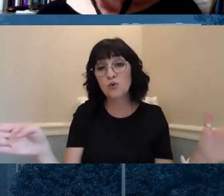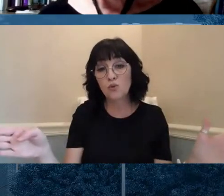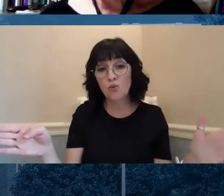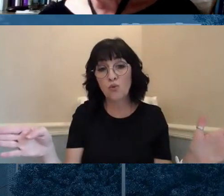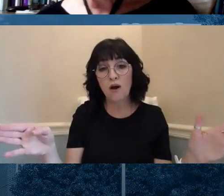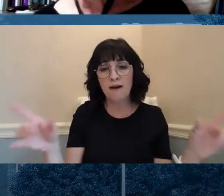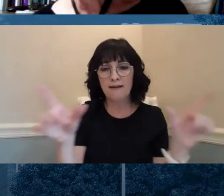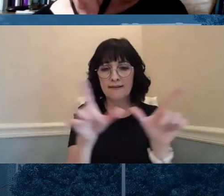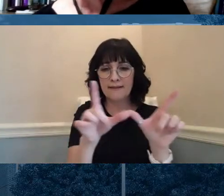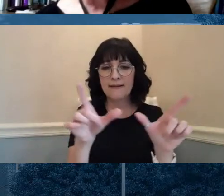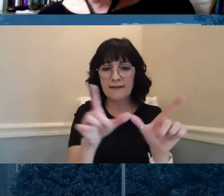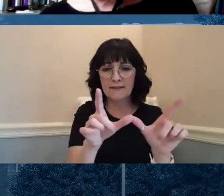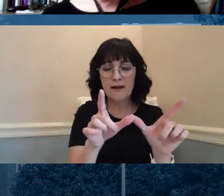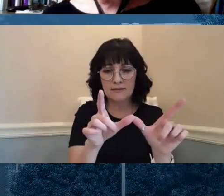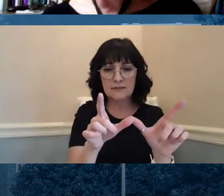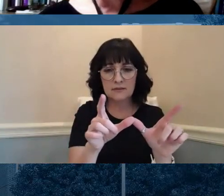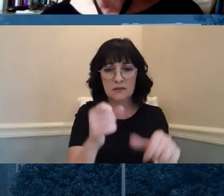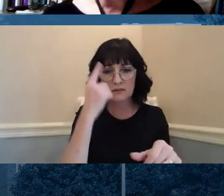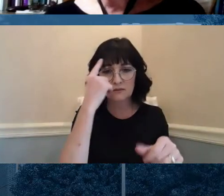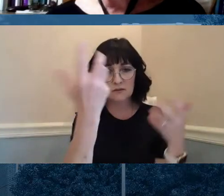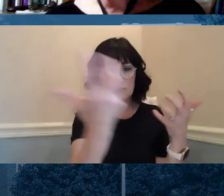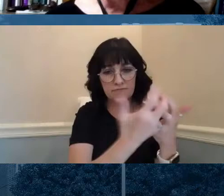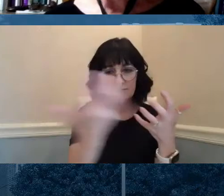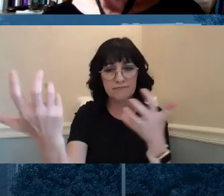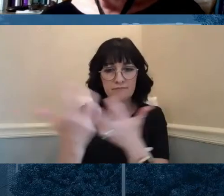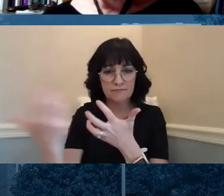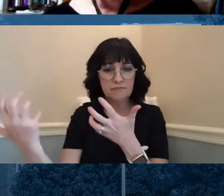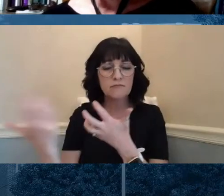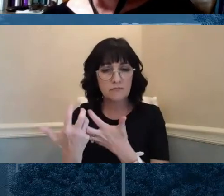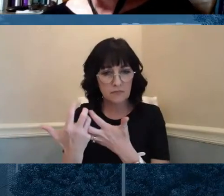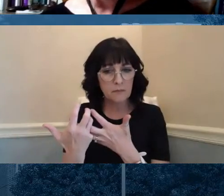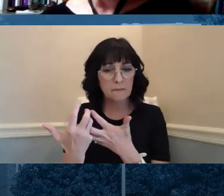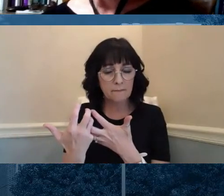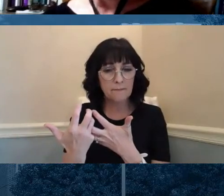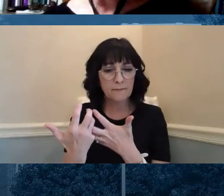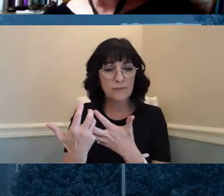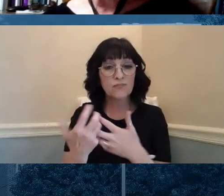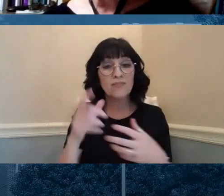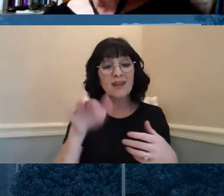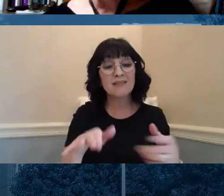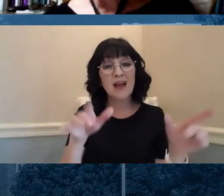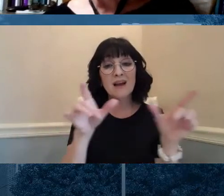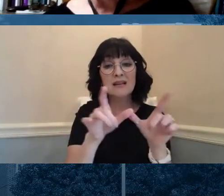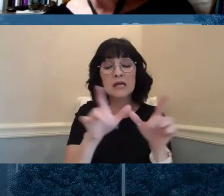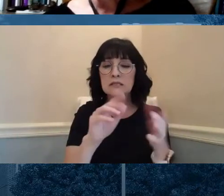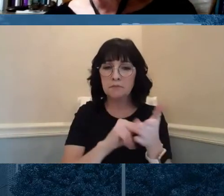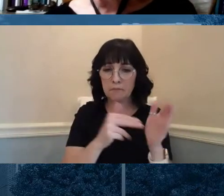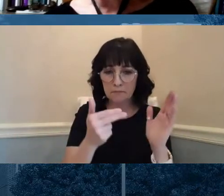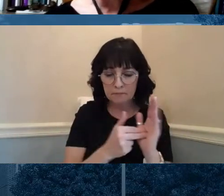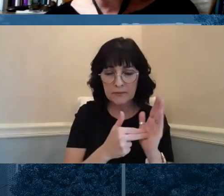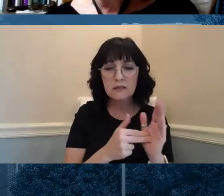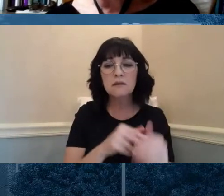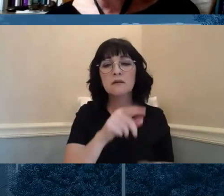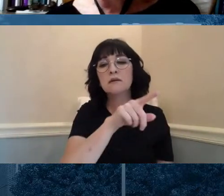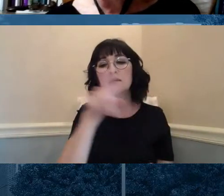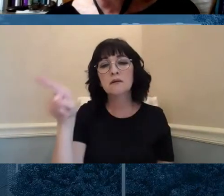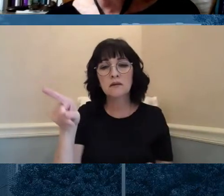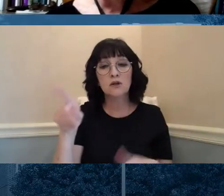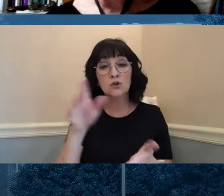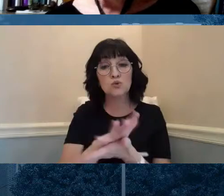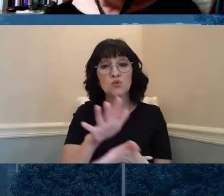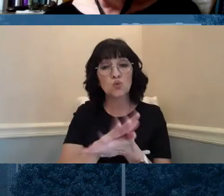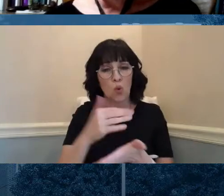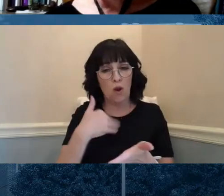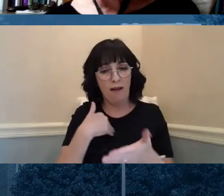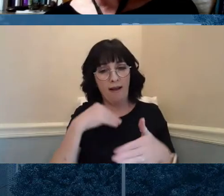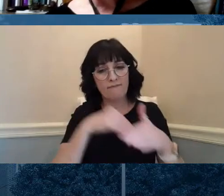if districts choose to participate in this program for accessing those high quality instructional materials. For